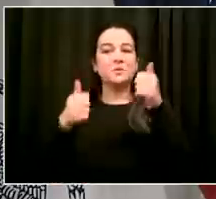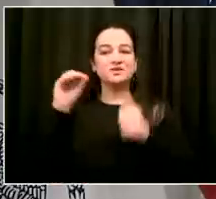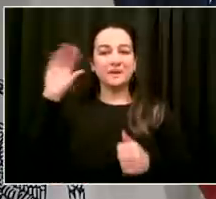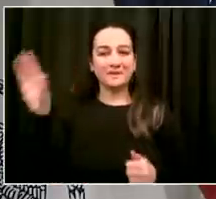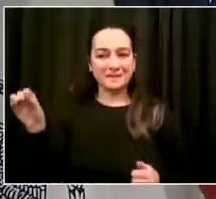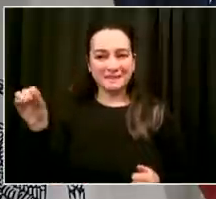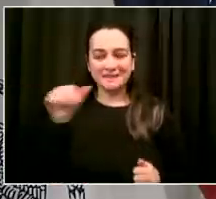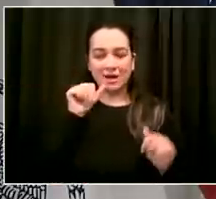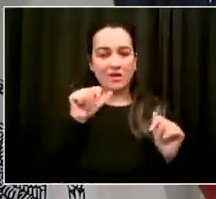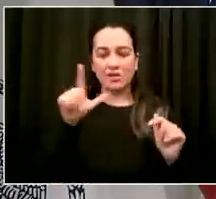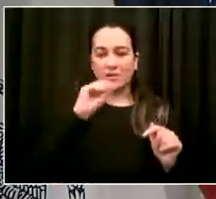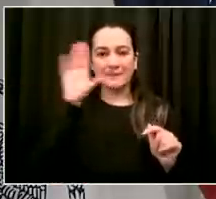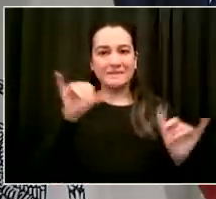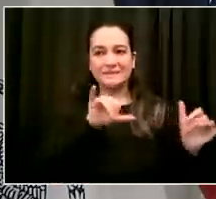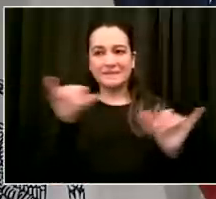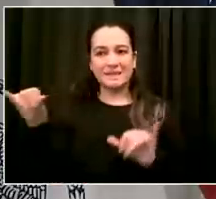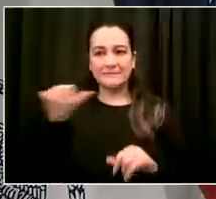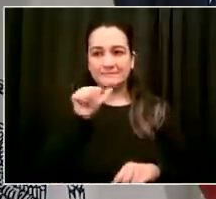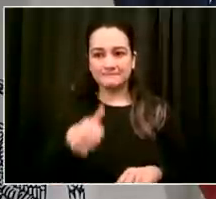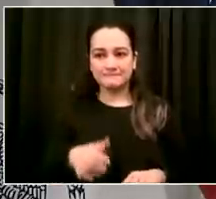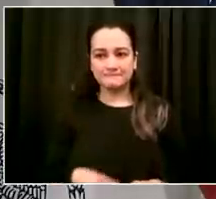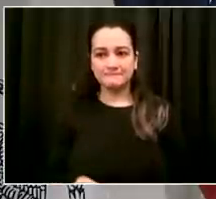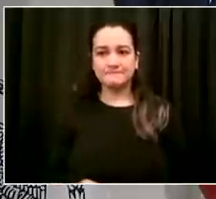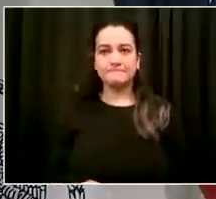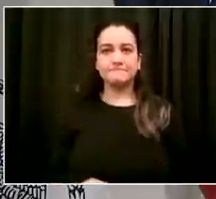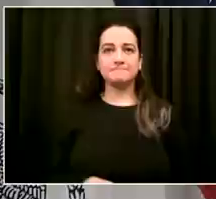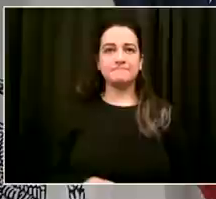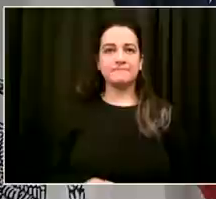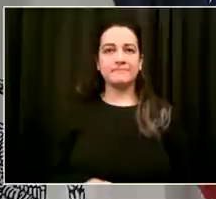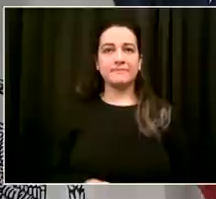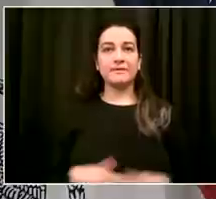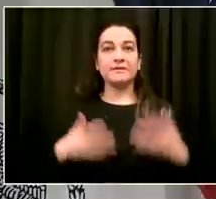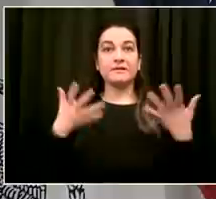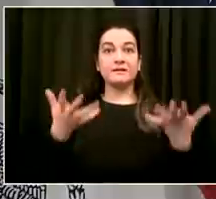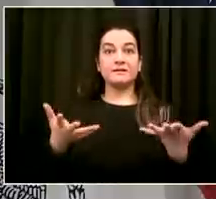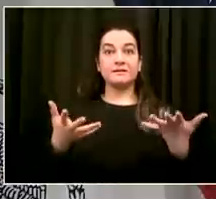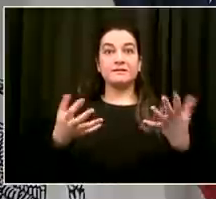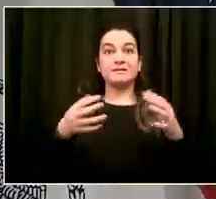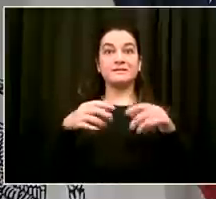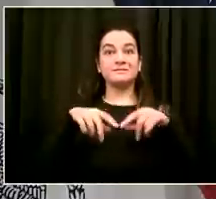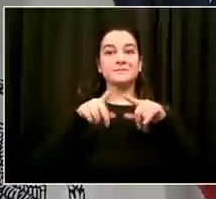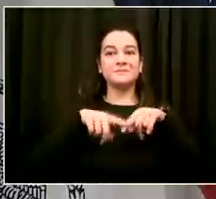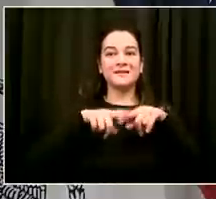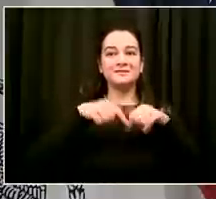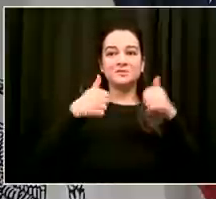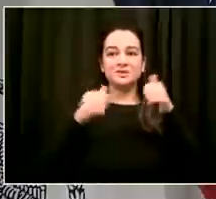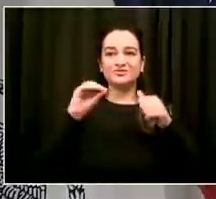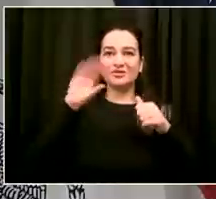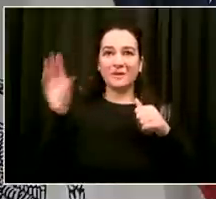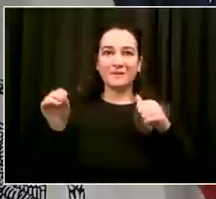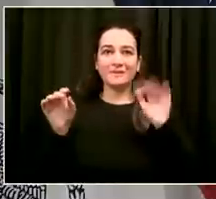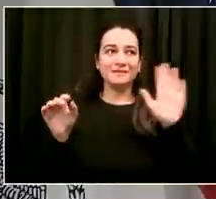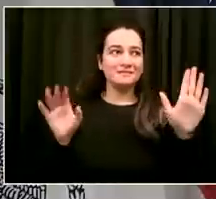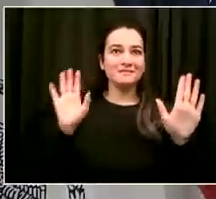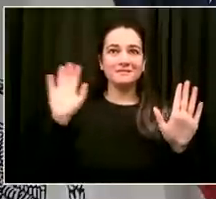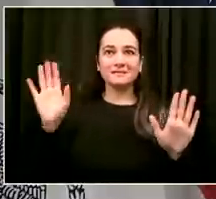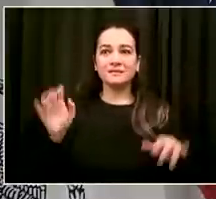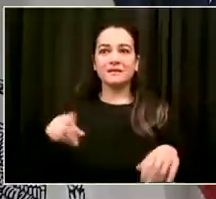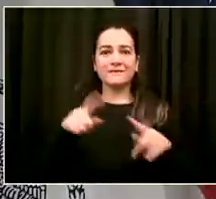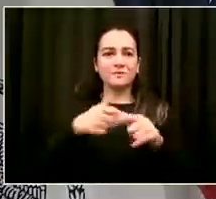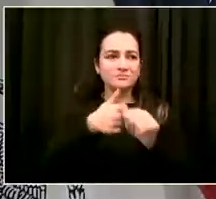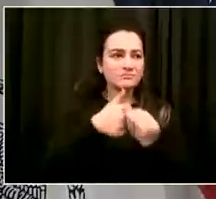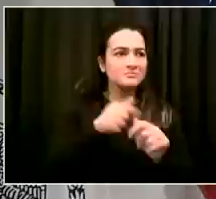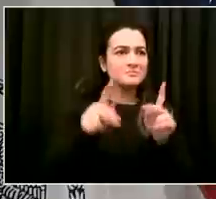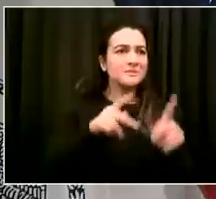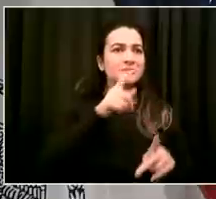first dose because it does provide substantial protection unto itself? Dr. Long, then Dr.